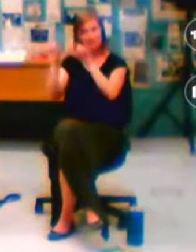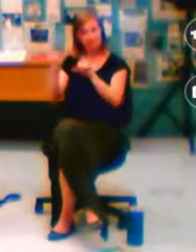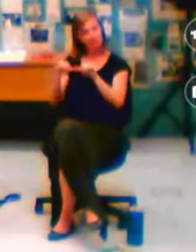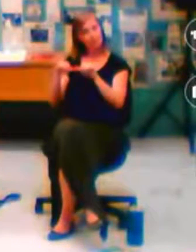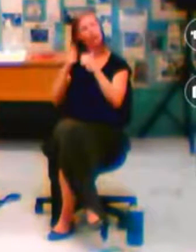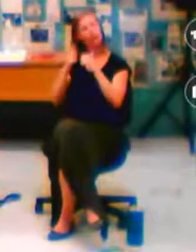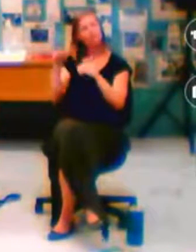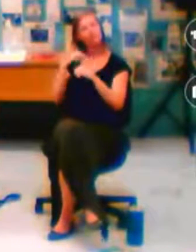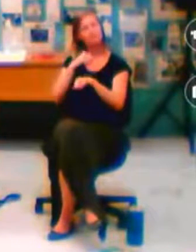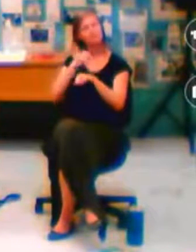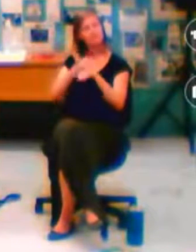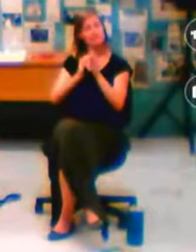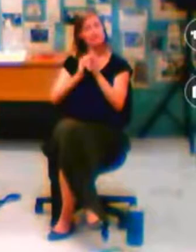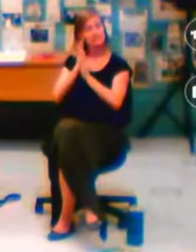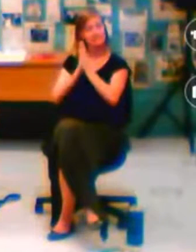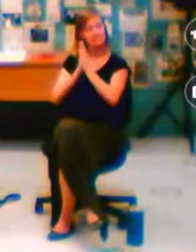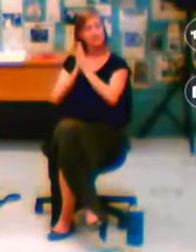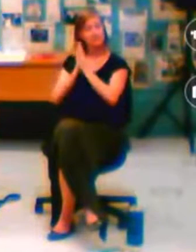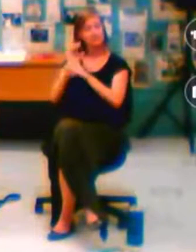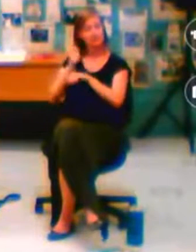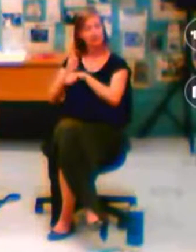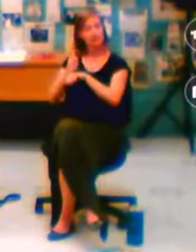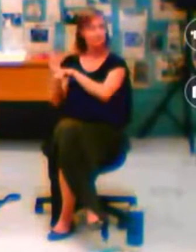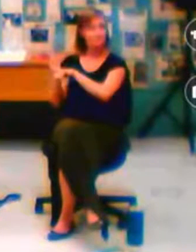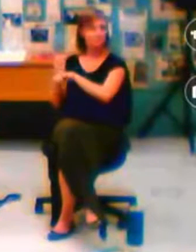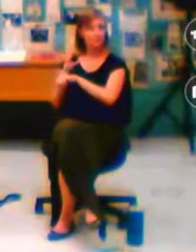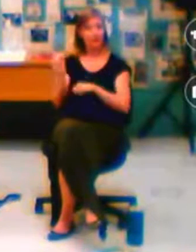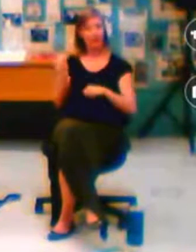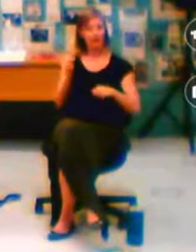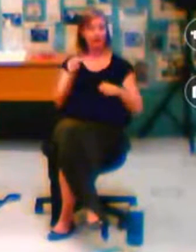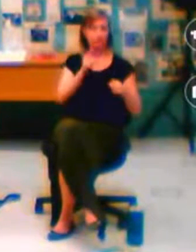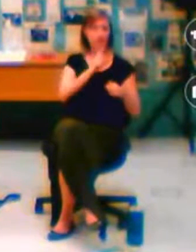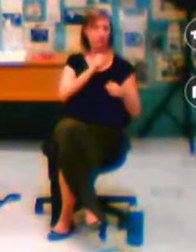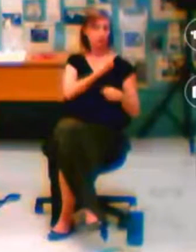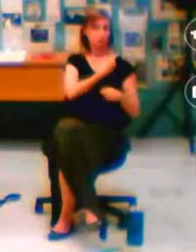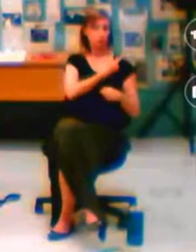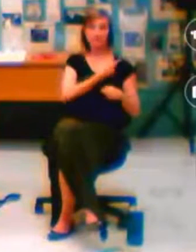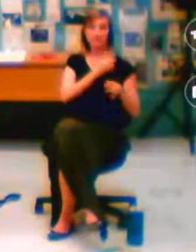Not fear so much as I've spent a lot of my life looking at how